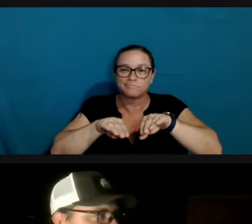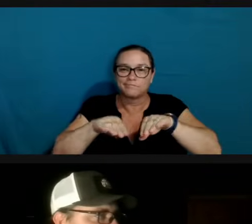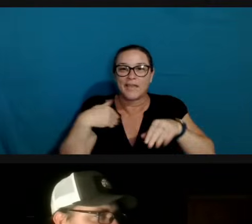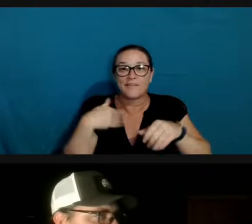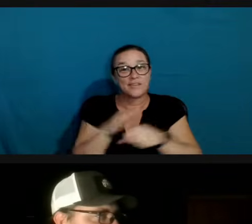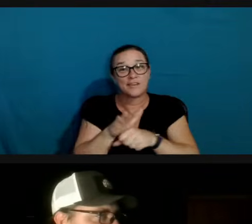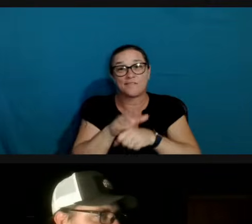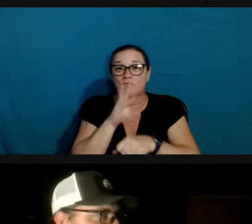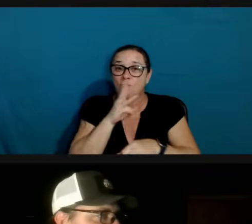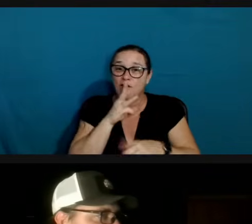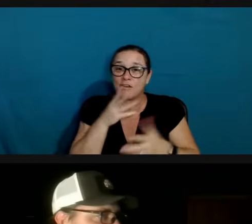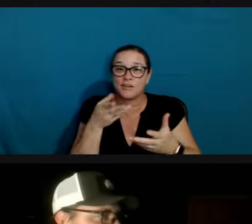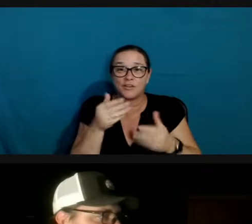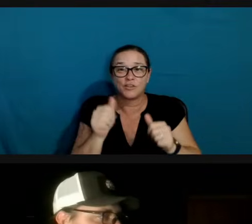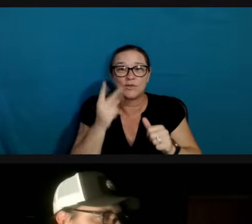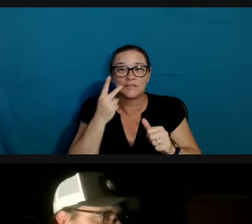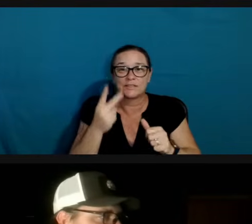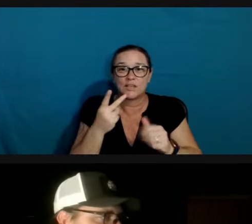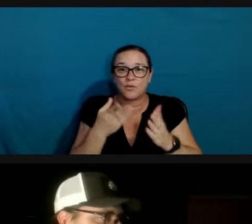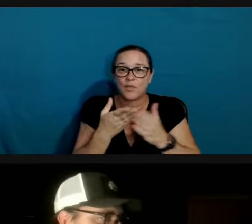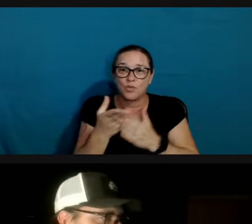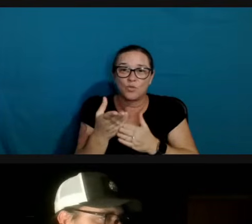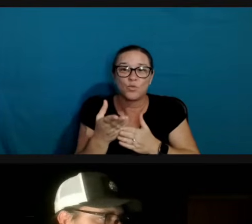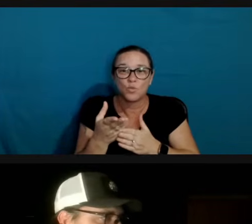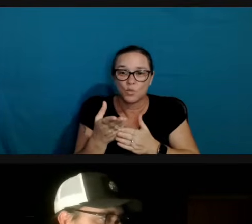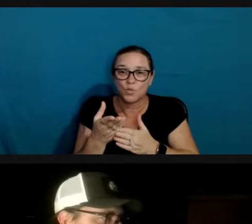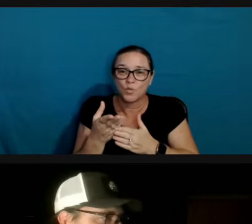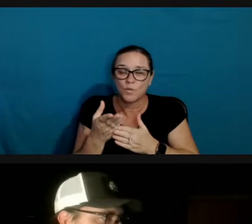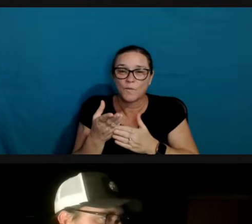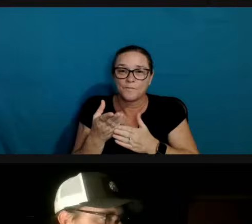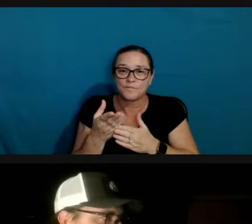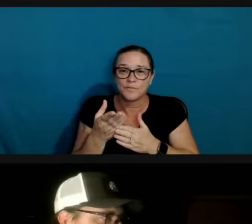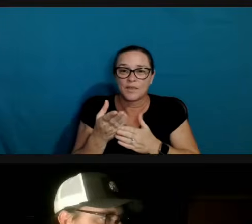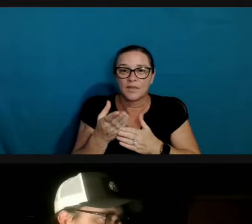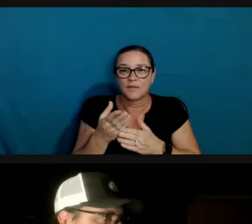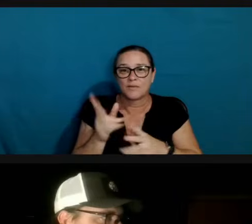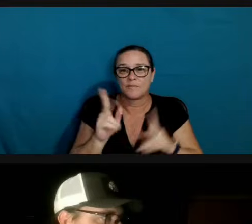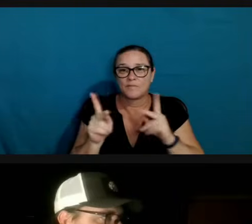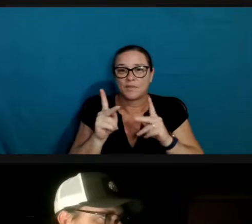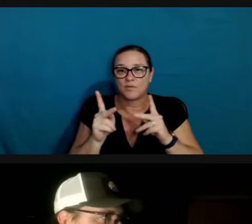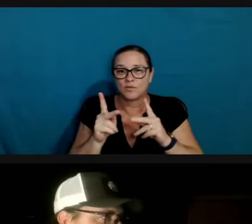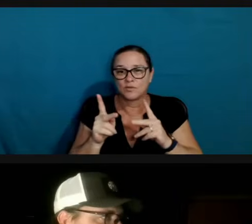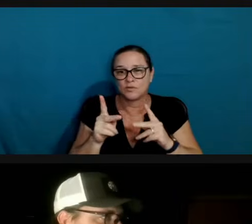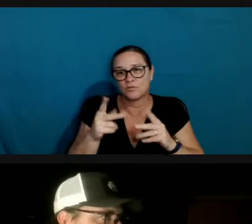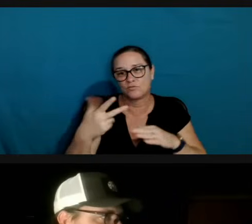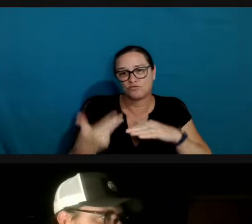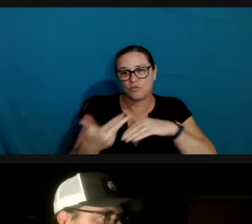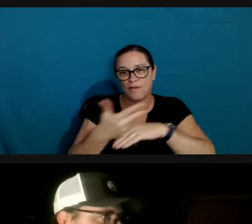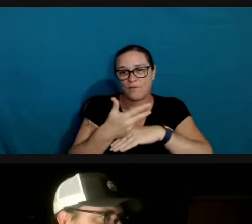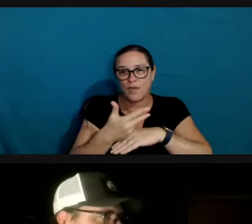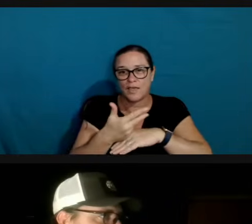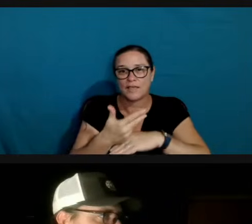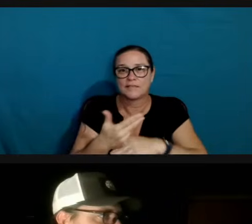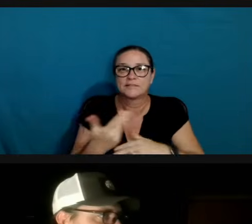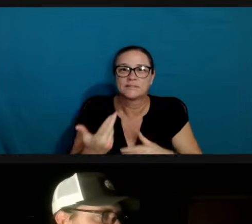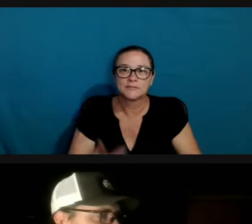you can just see how it cut through, uses driveways and things like that. It's